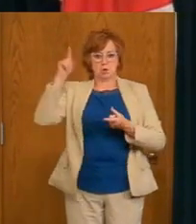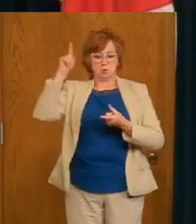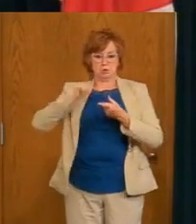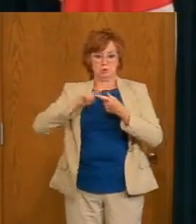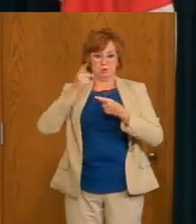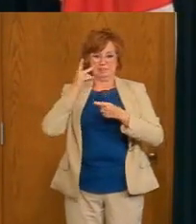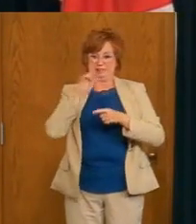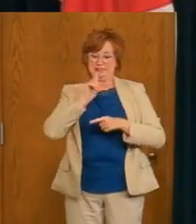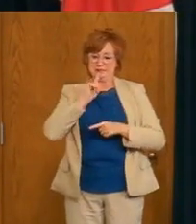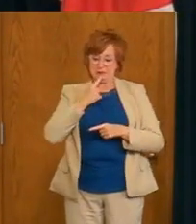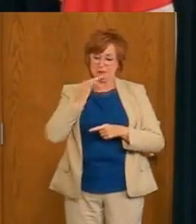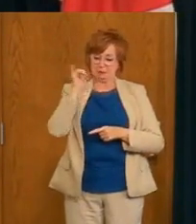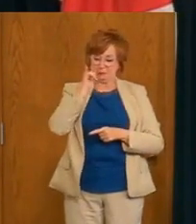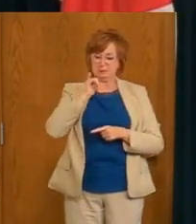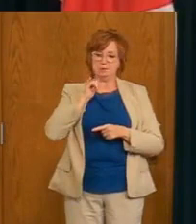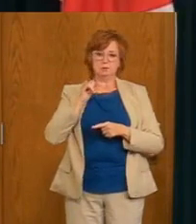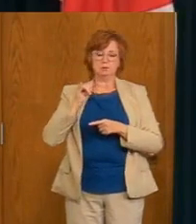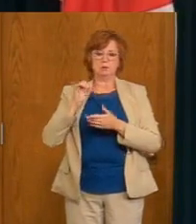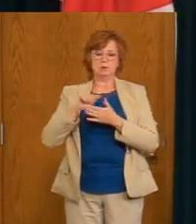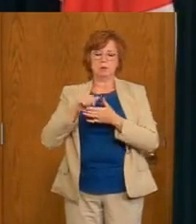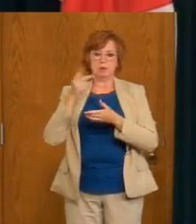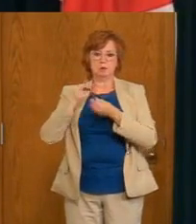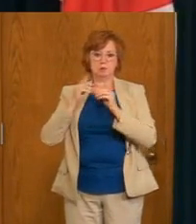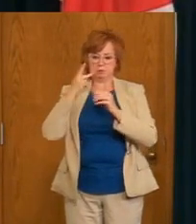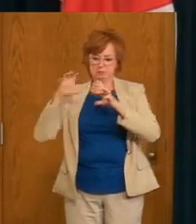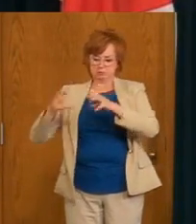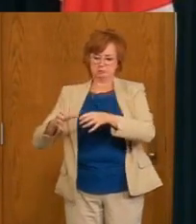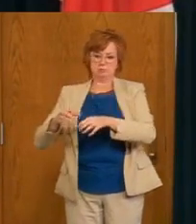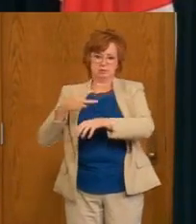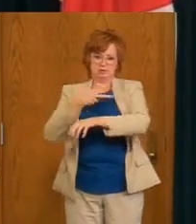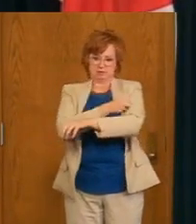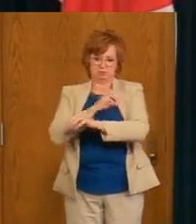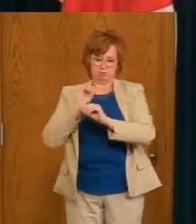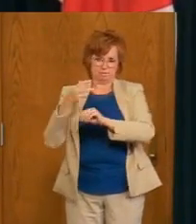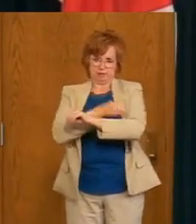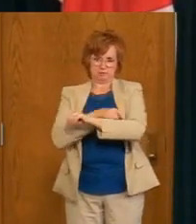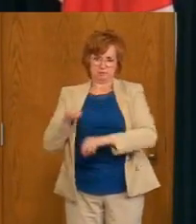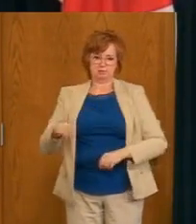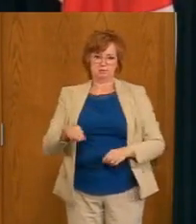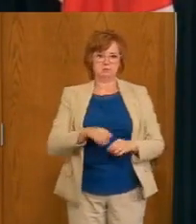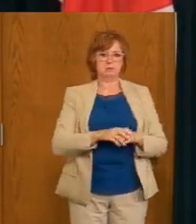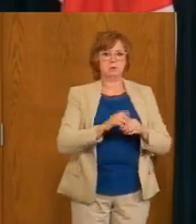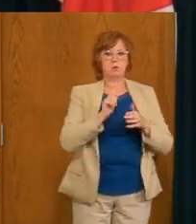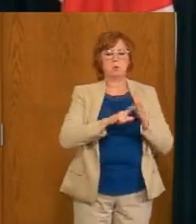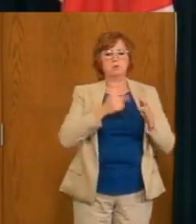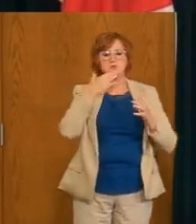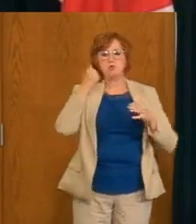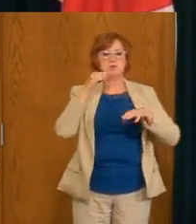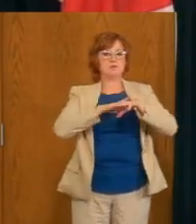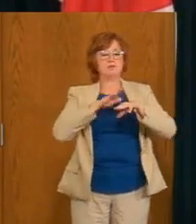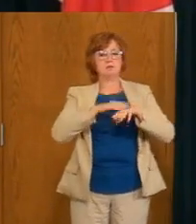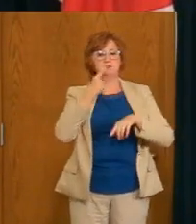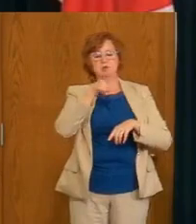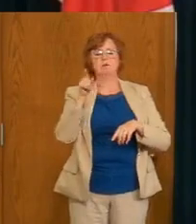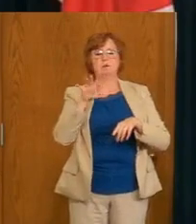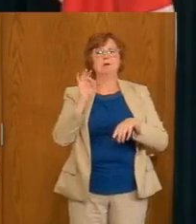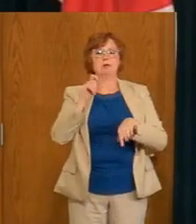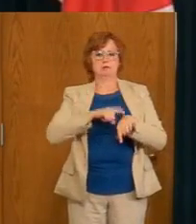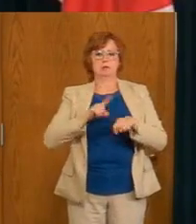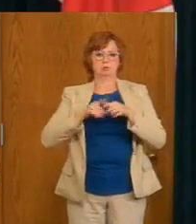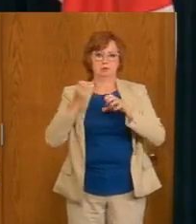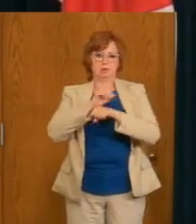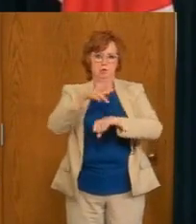recommendations: washing your hands, using a hand sanitizer, wearing a mask if you're uncomfortable, that will remain, and it would be up to